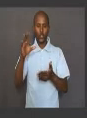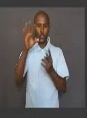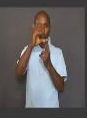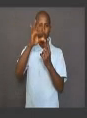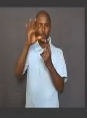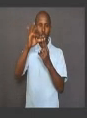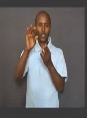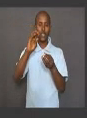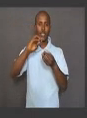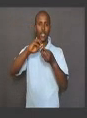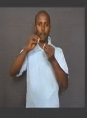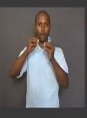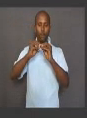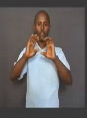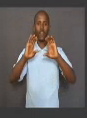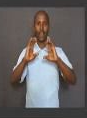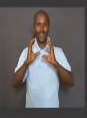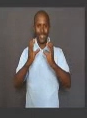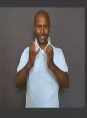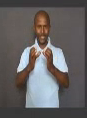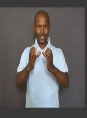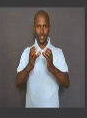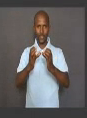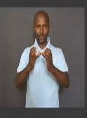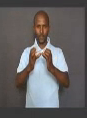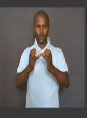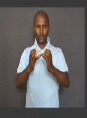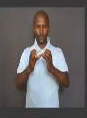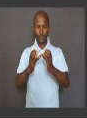Choose the number of classes.